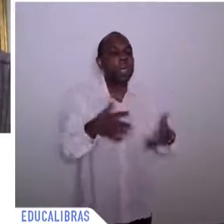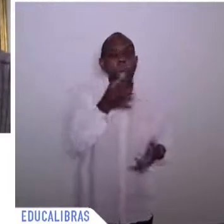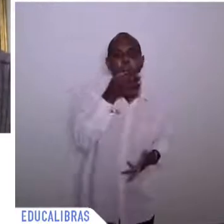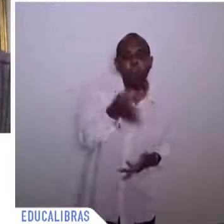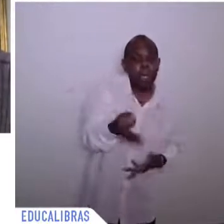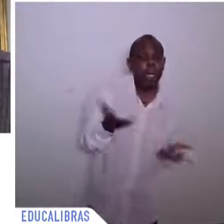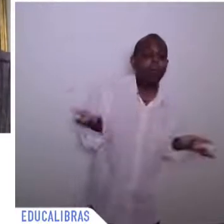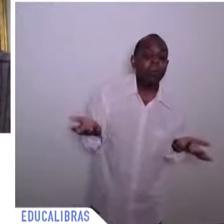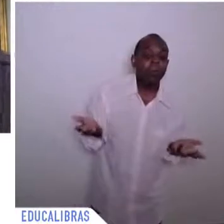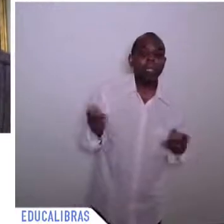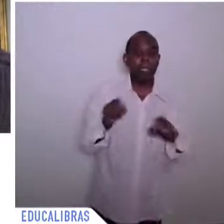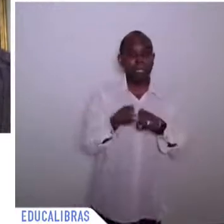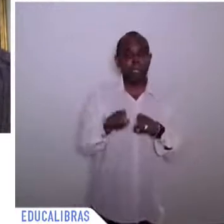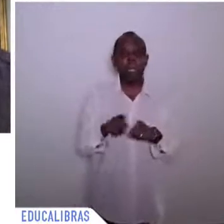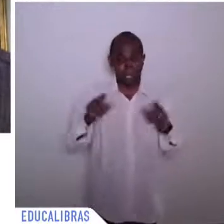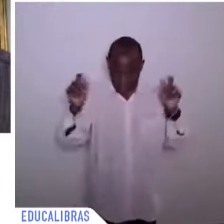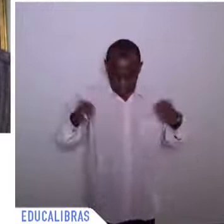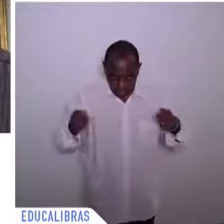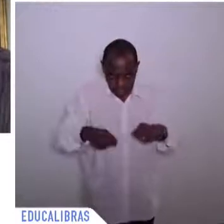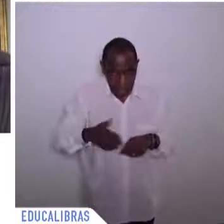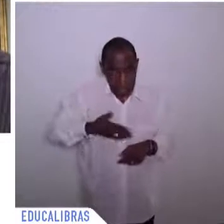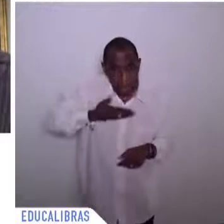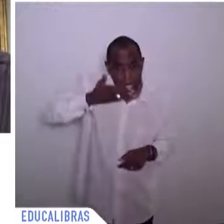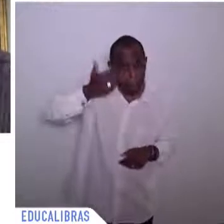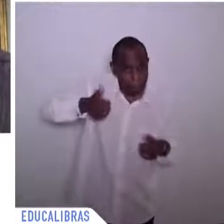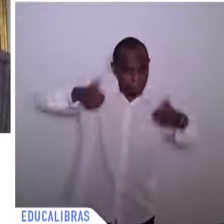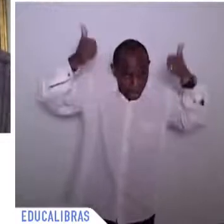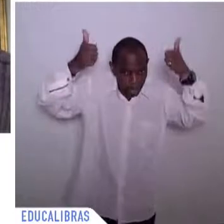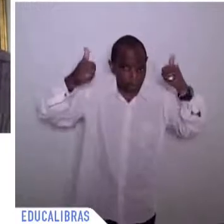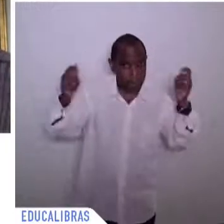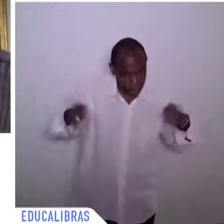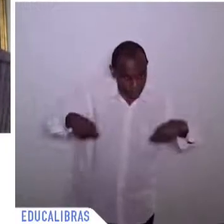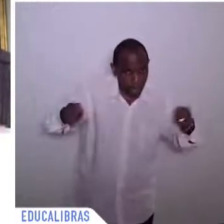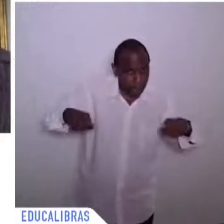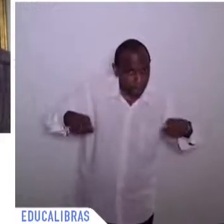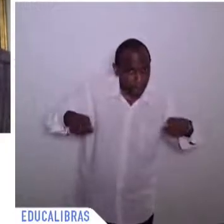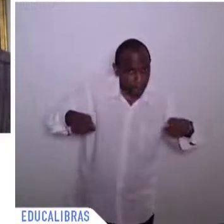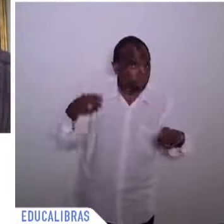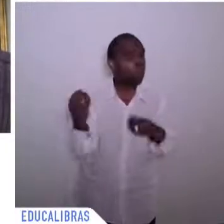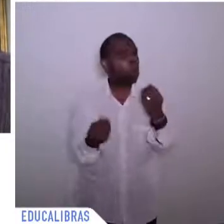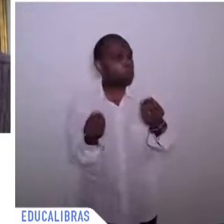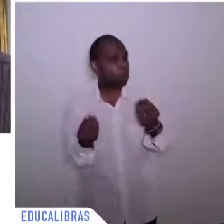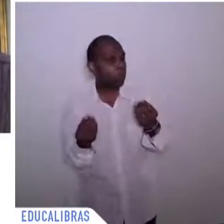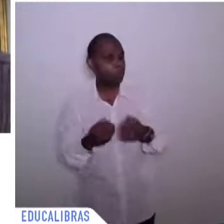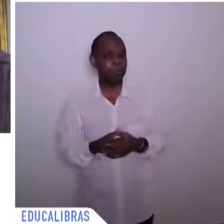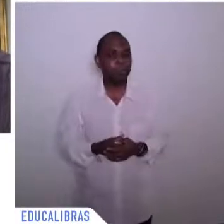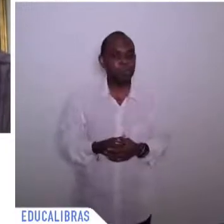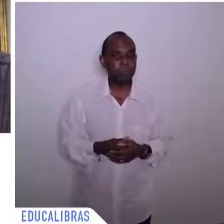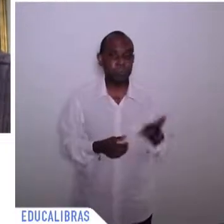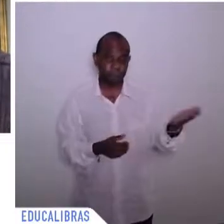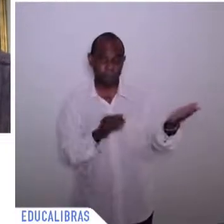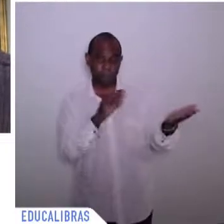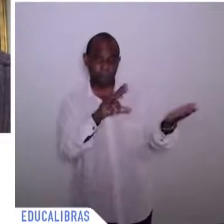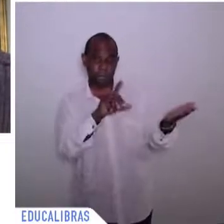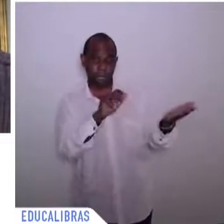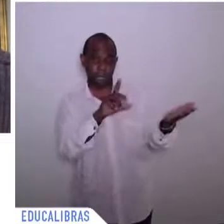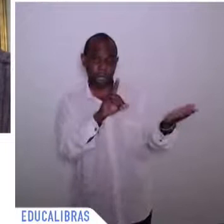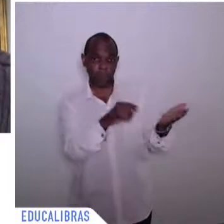you could include in your response, is there room for improvement of the system?